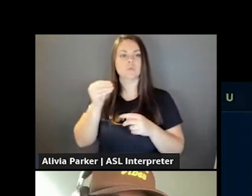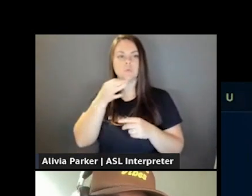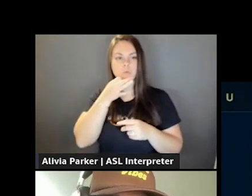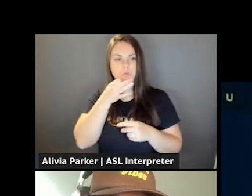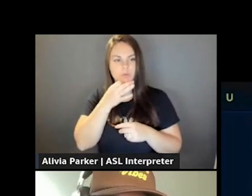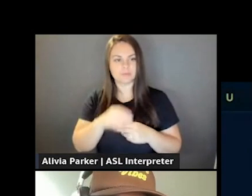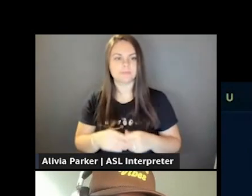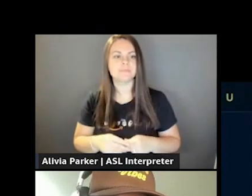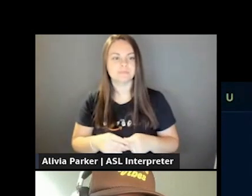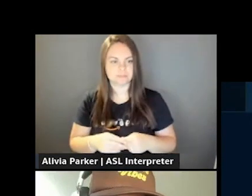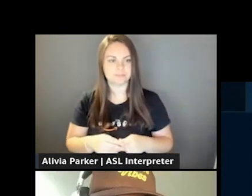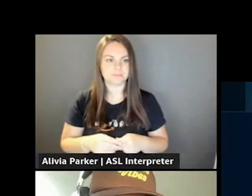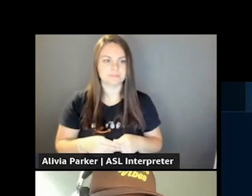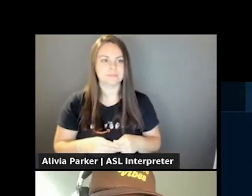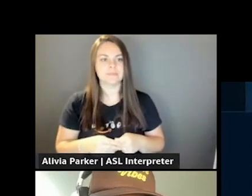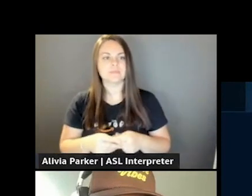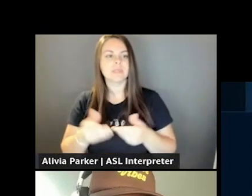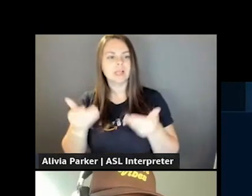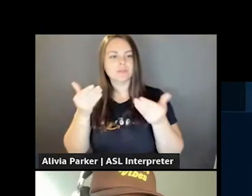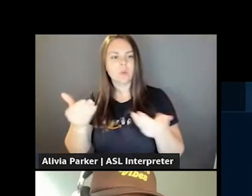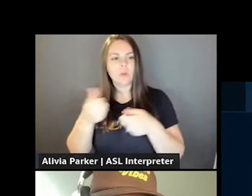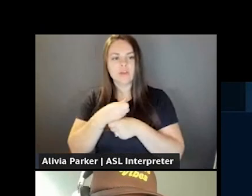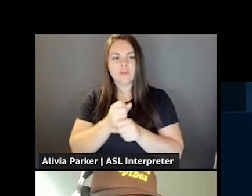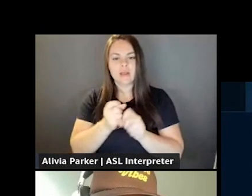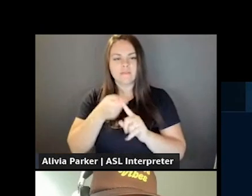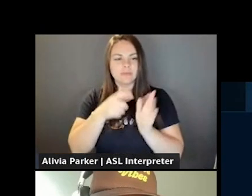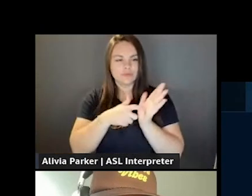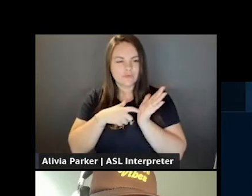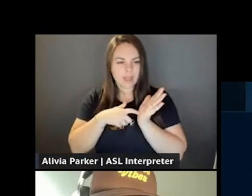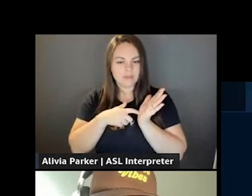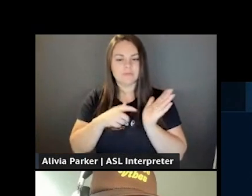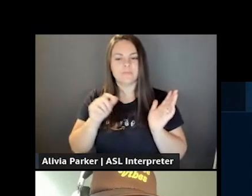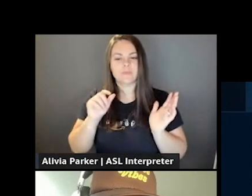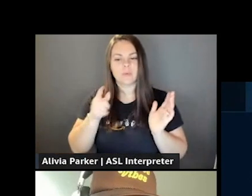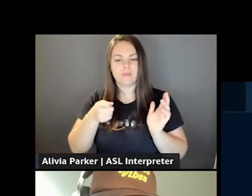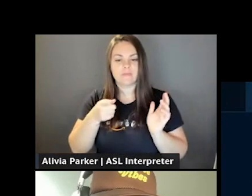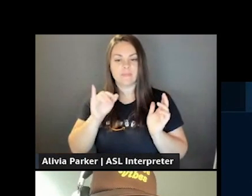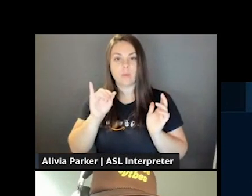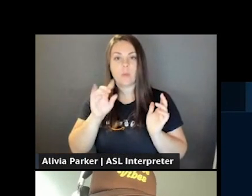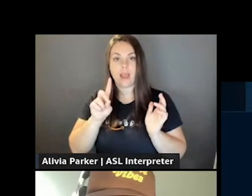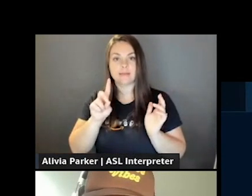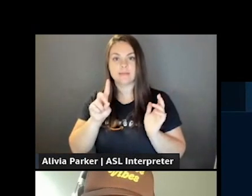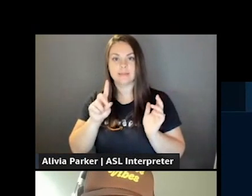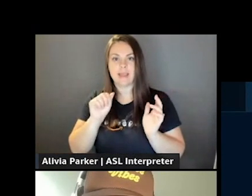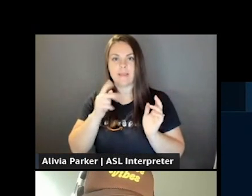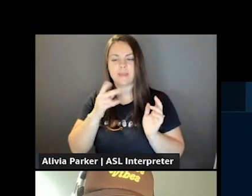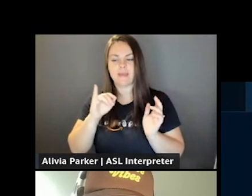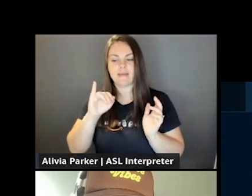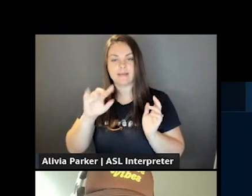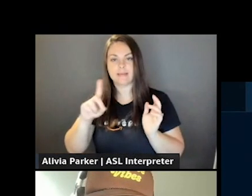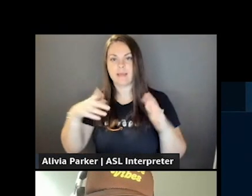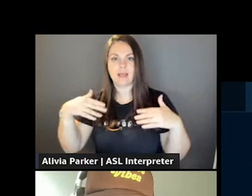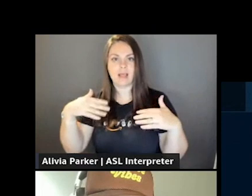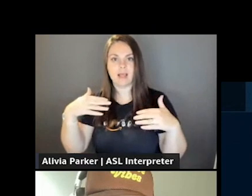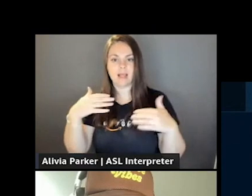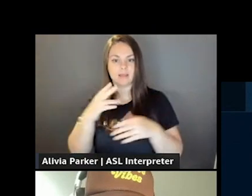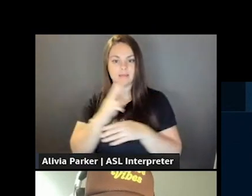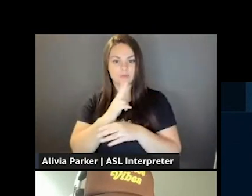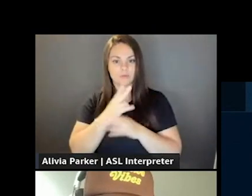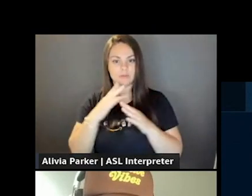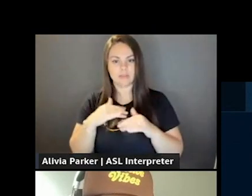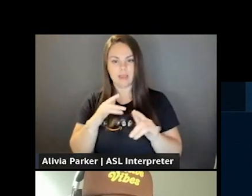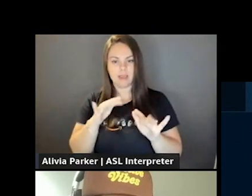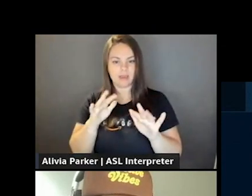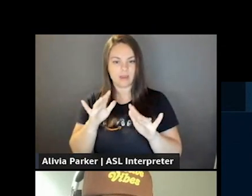Let's create that from scratch. We have our API ID, which we haven't made use of just yet. It is, where are